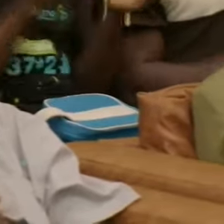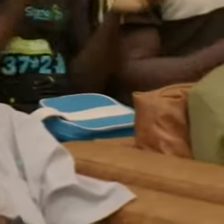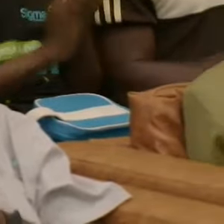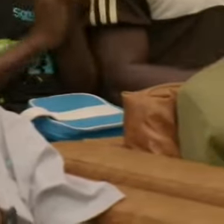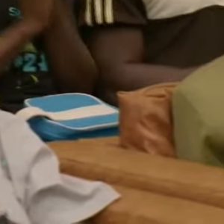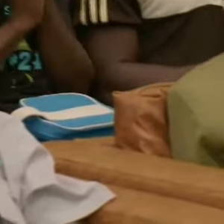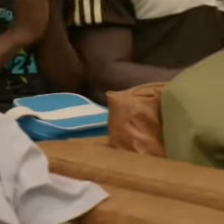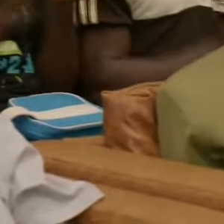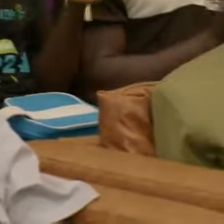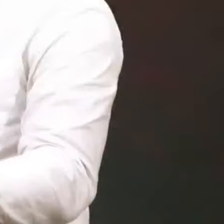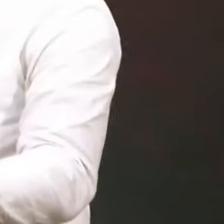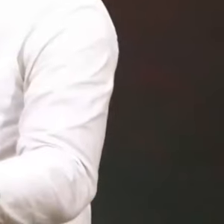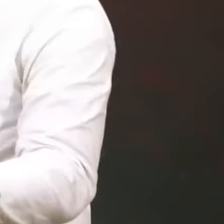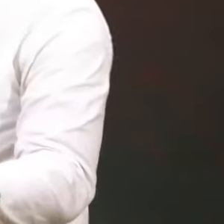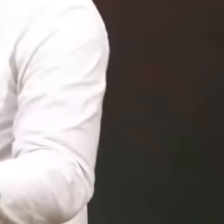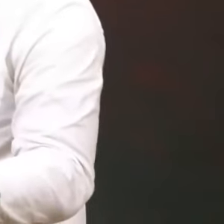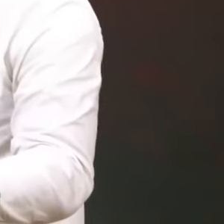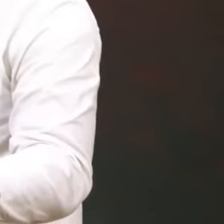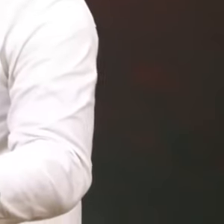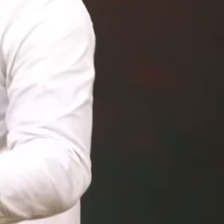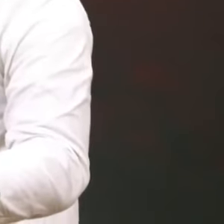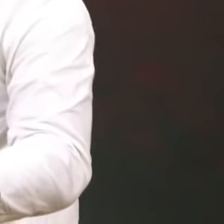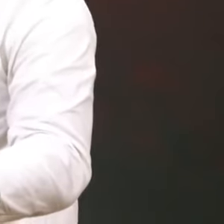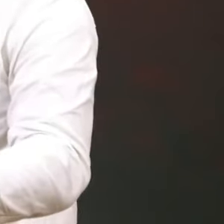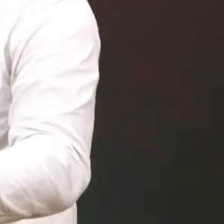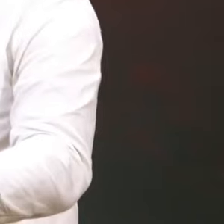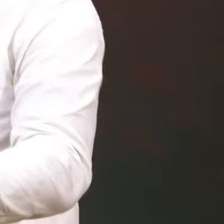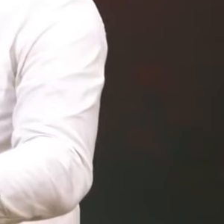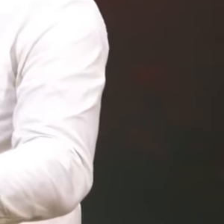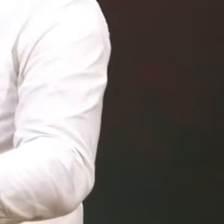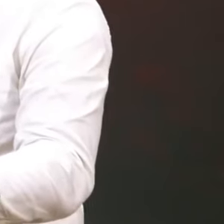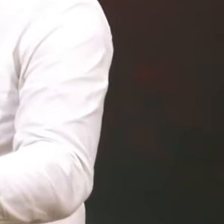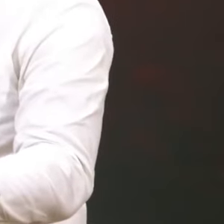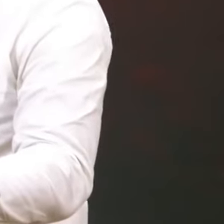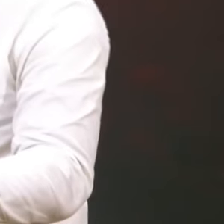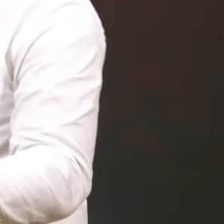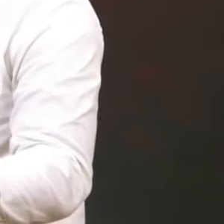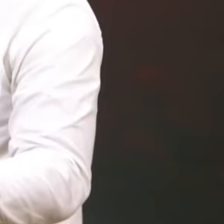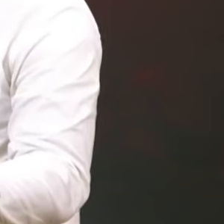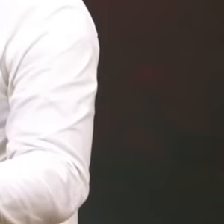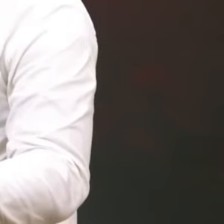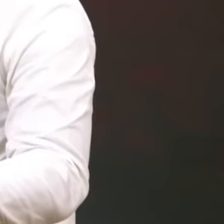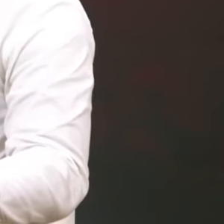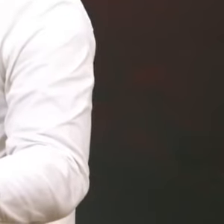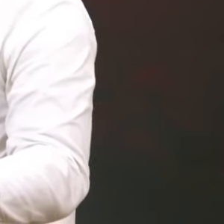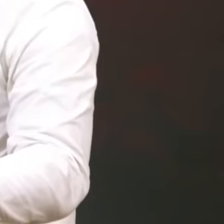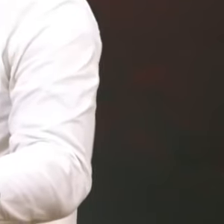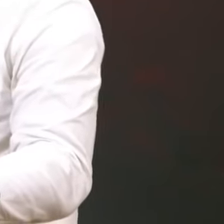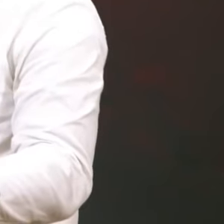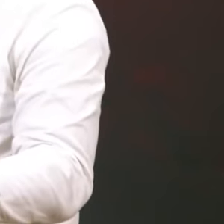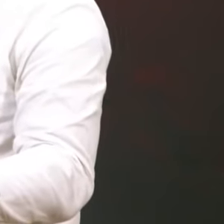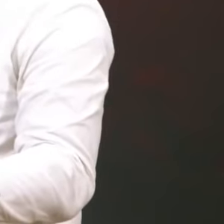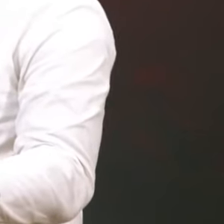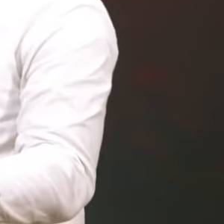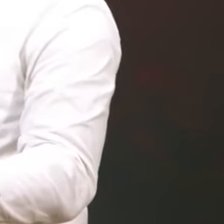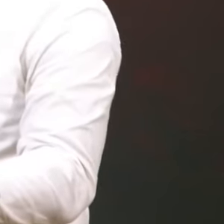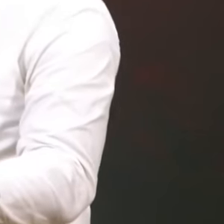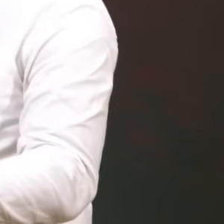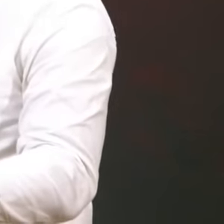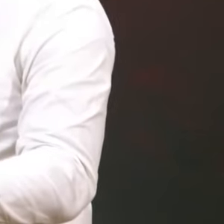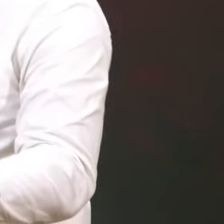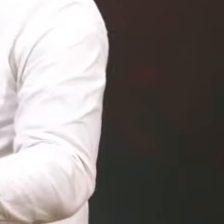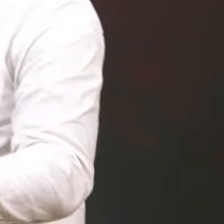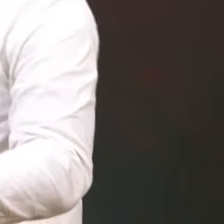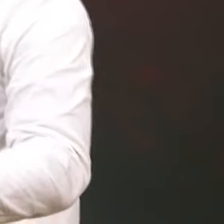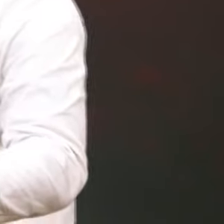like Jesus, to be like Jesus, all I ask, to